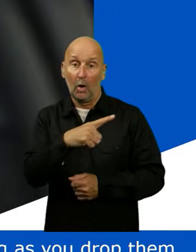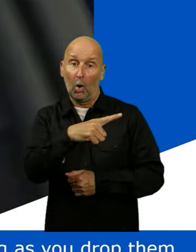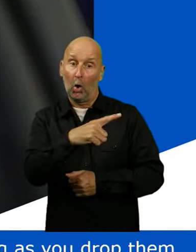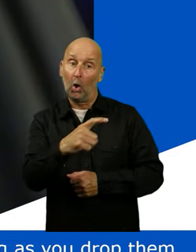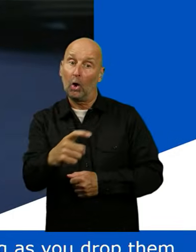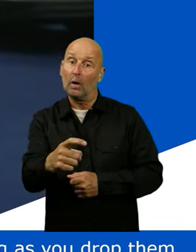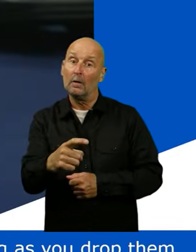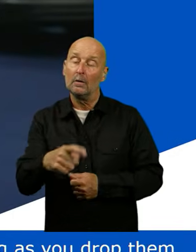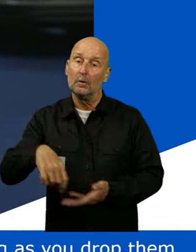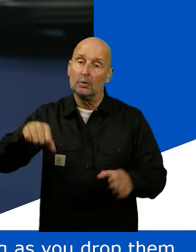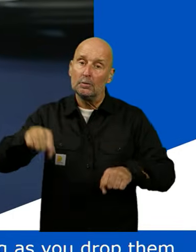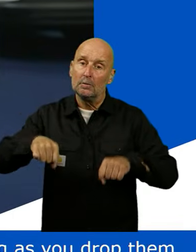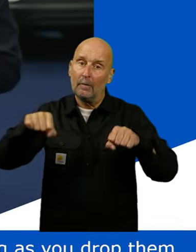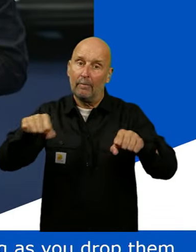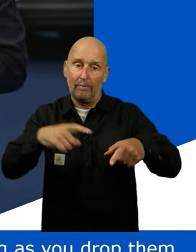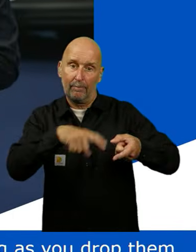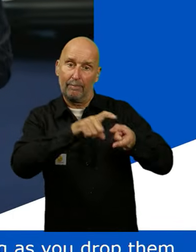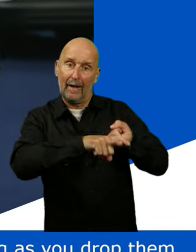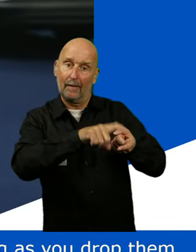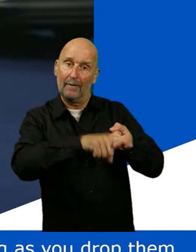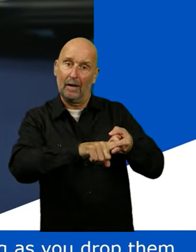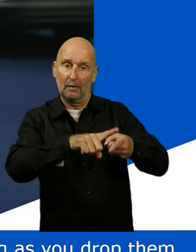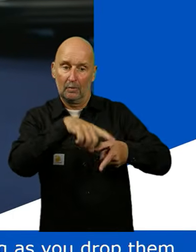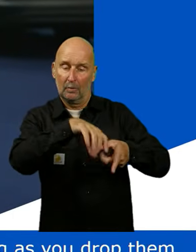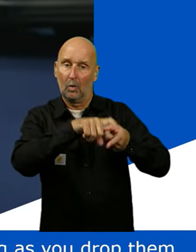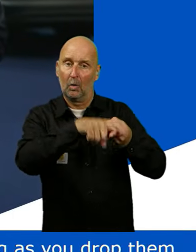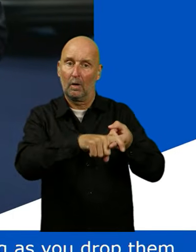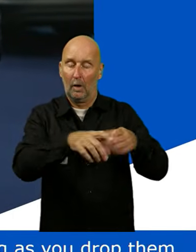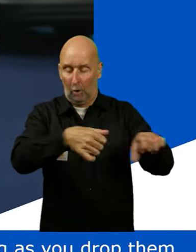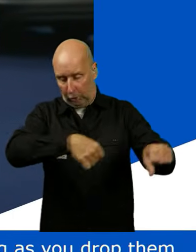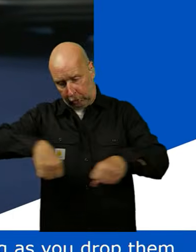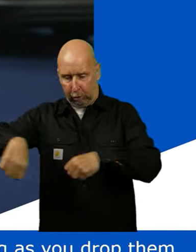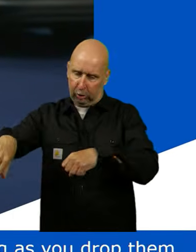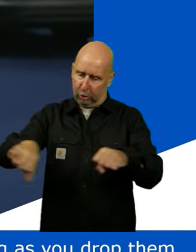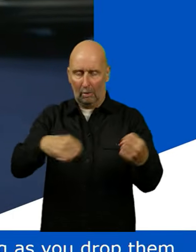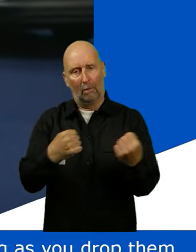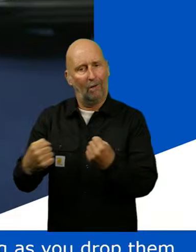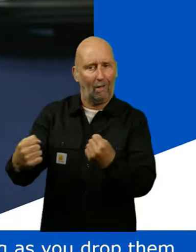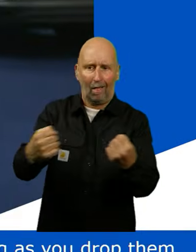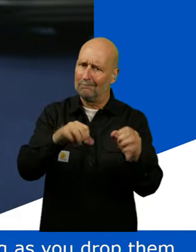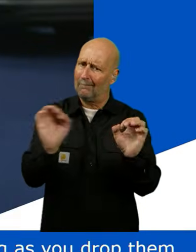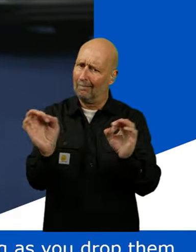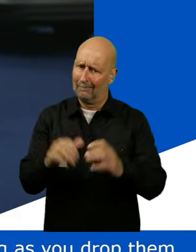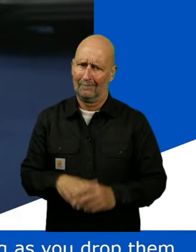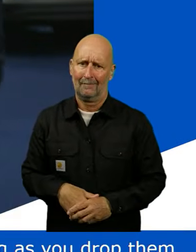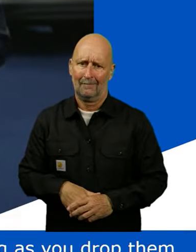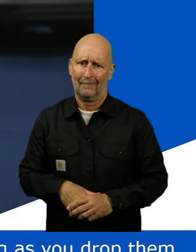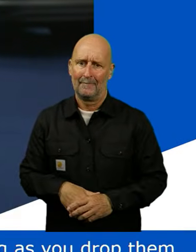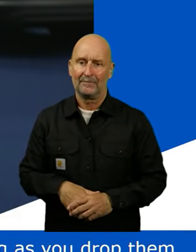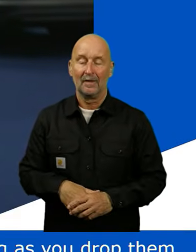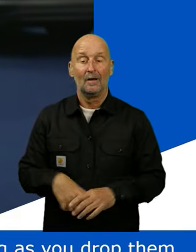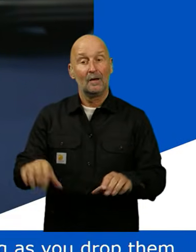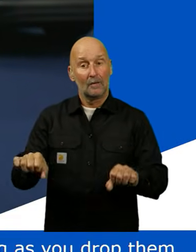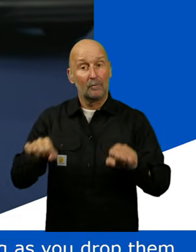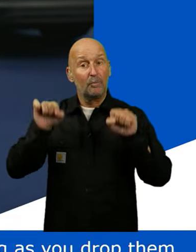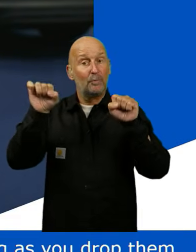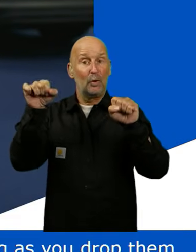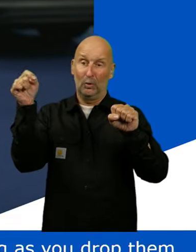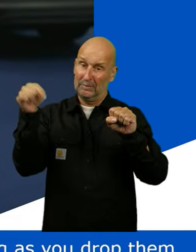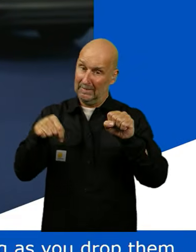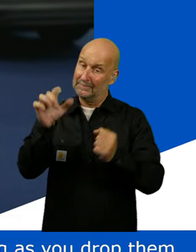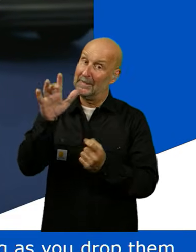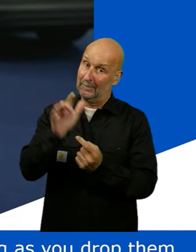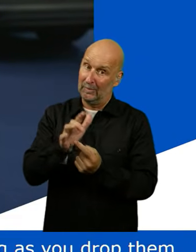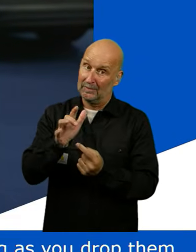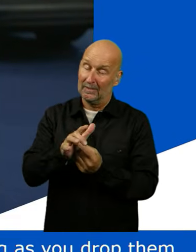make all the difference. You can hand carry bags on there and they won't slide about when you go around corners. Boot space is an important consideration, so it's